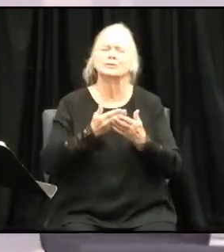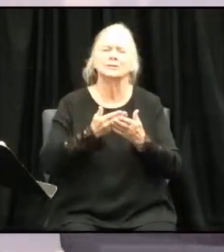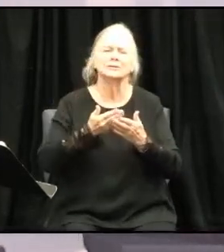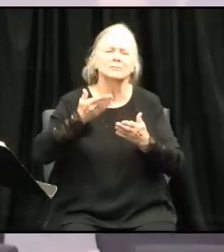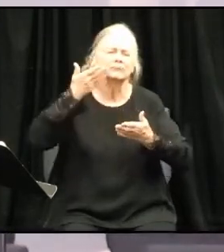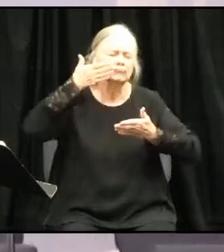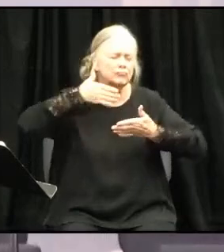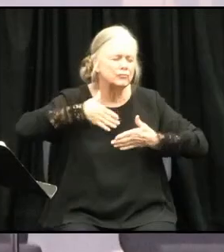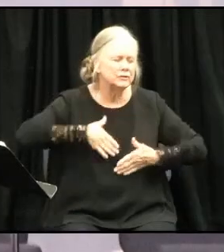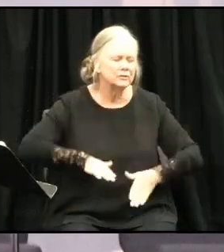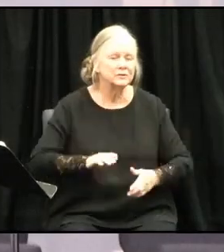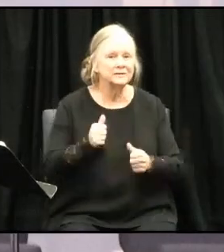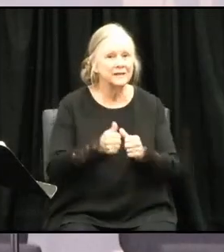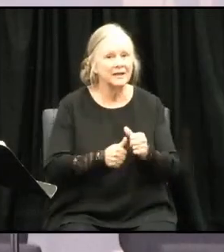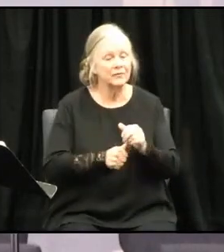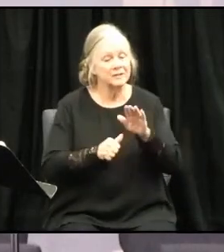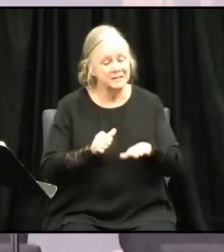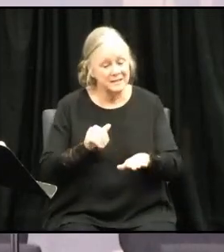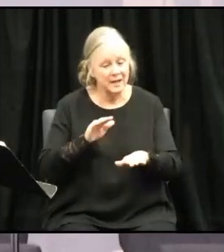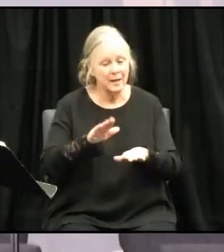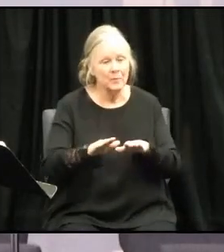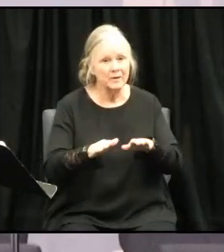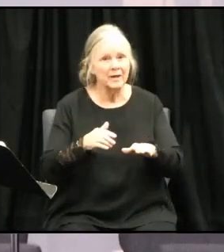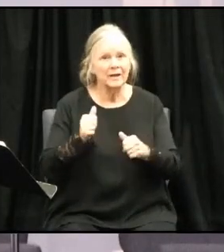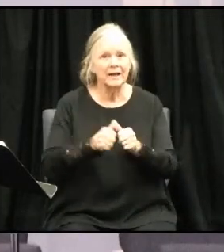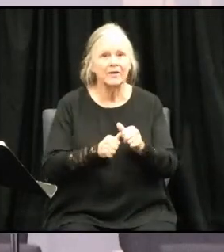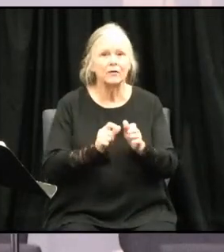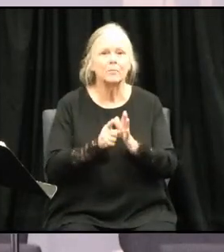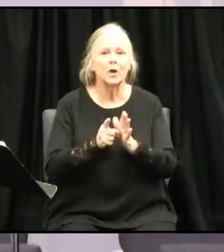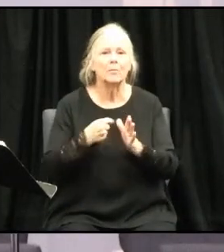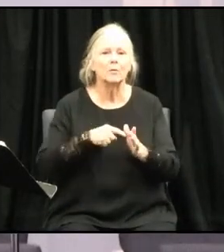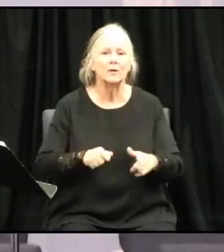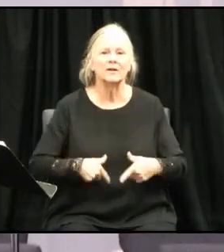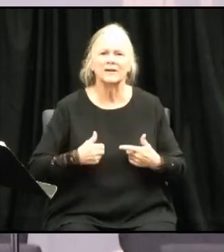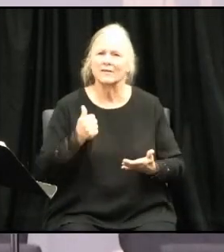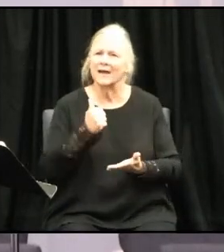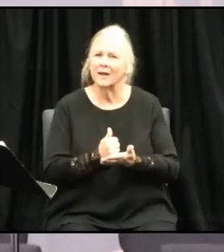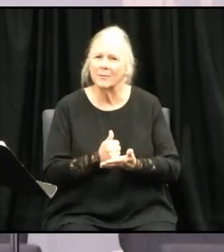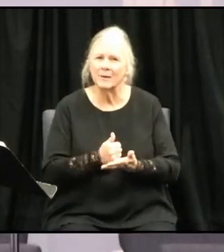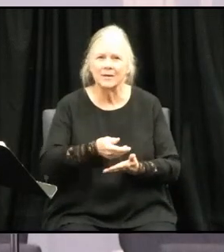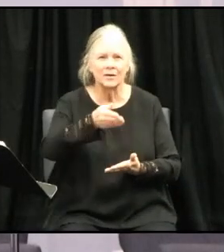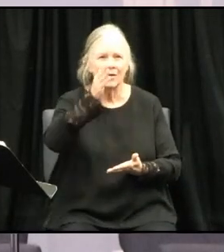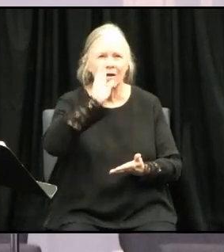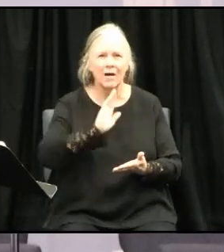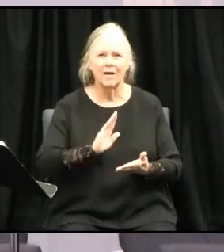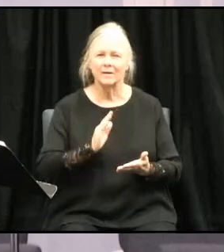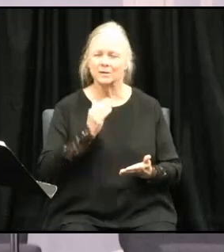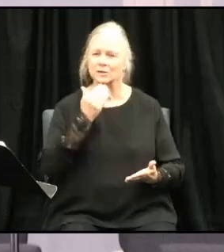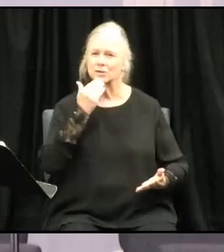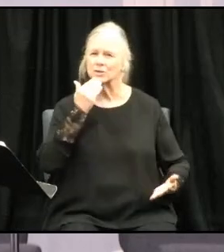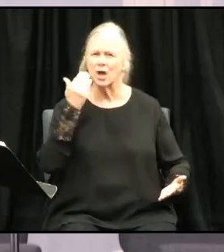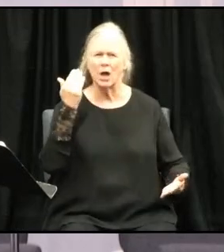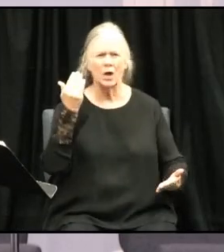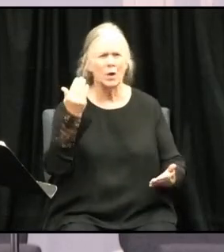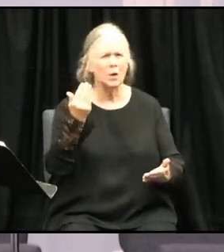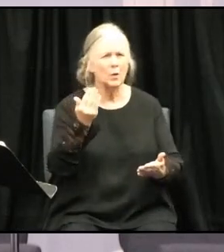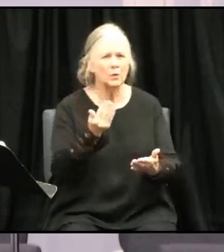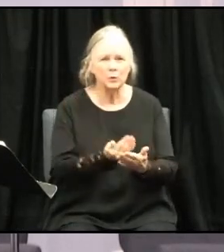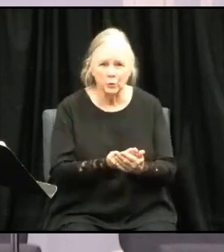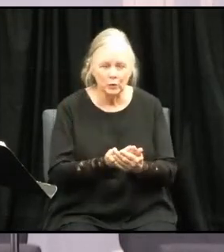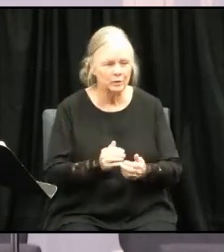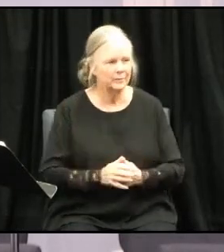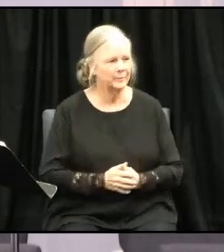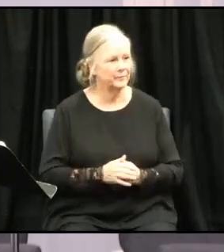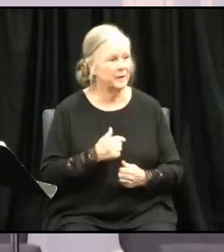take, every moment we live. Amen. God is so good. In fact, I want us to do something for a